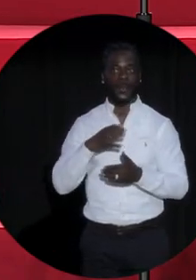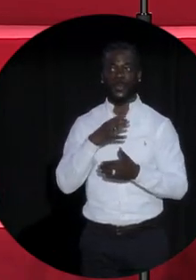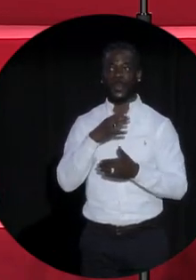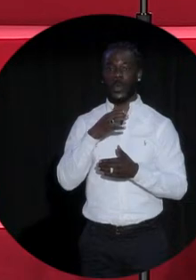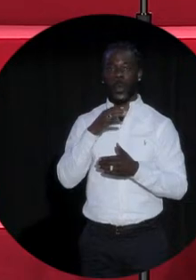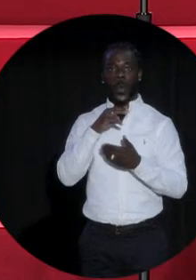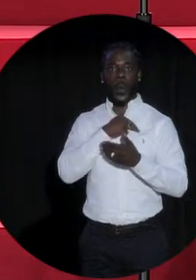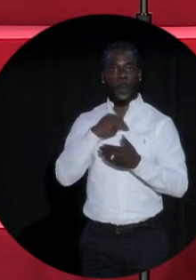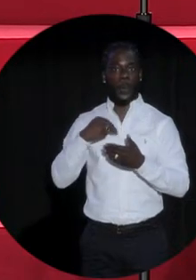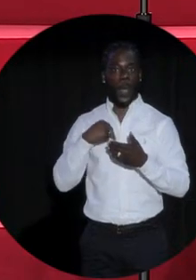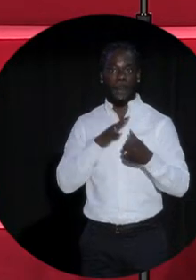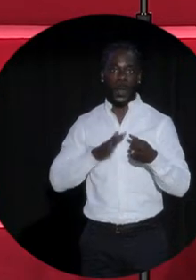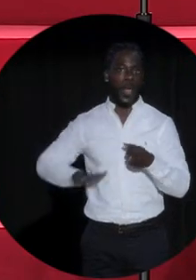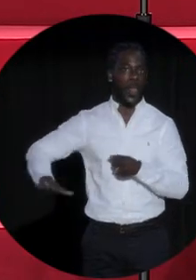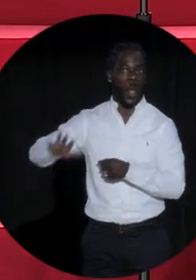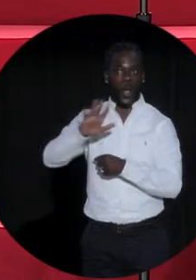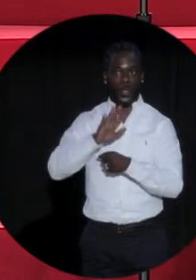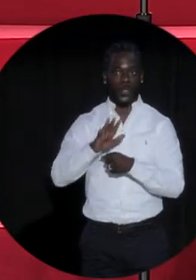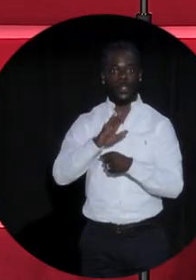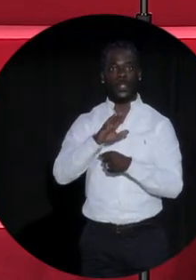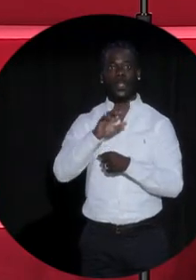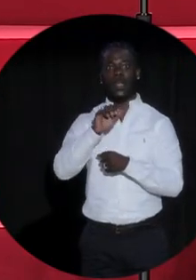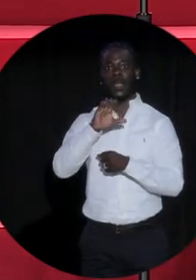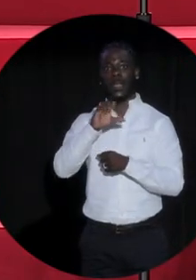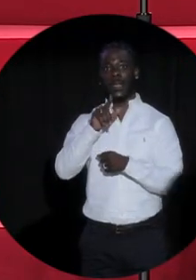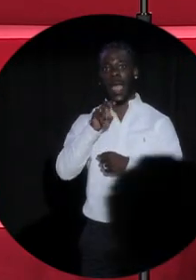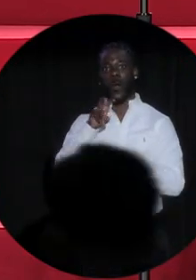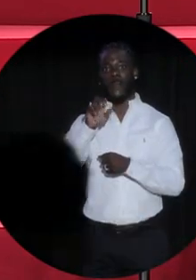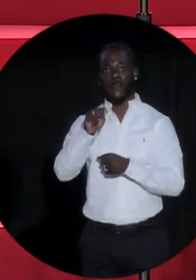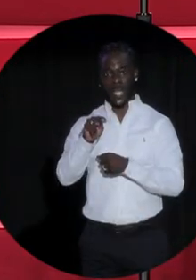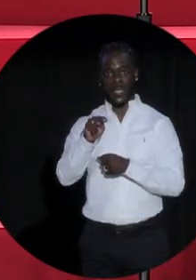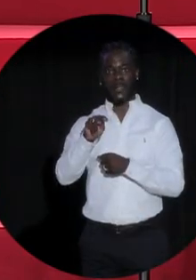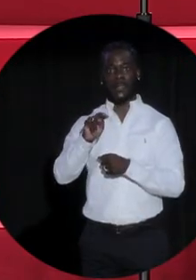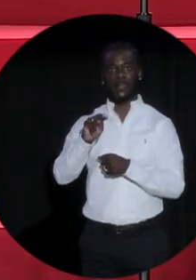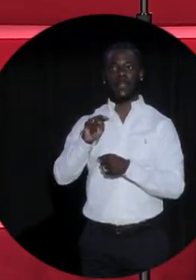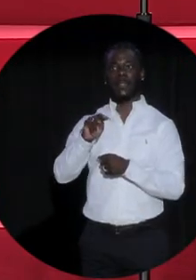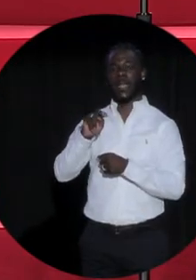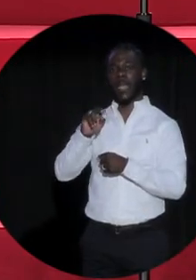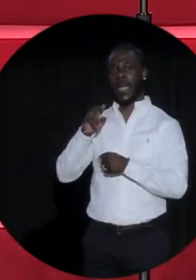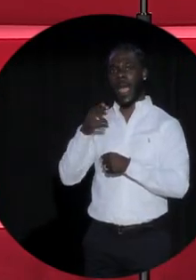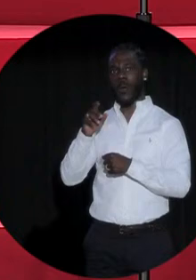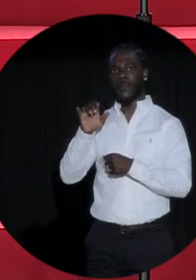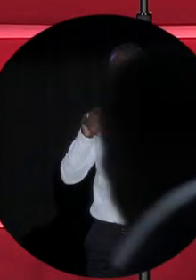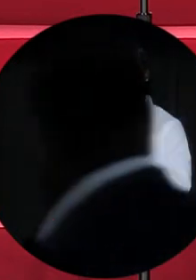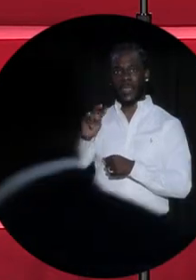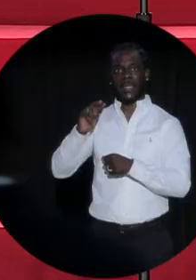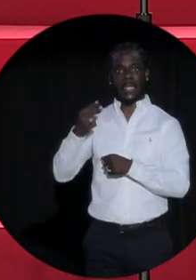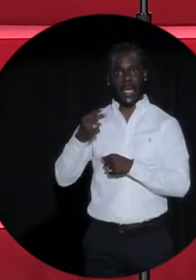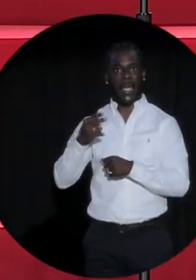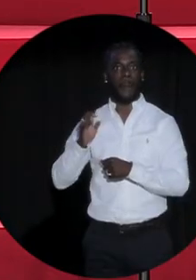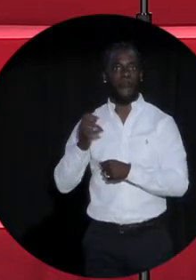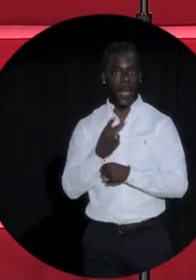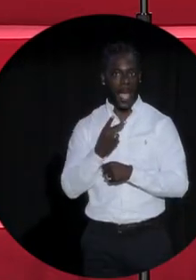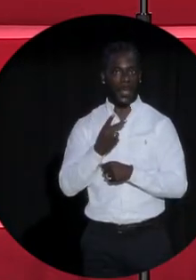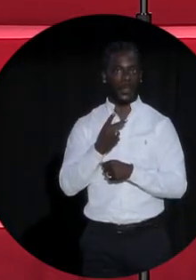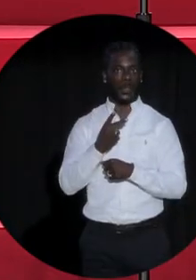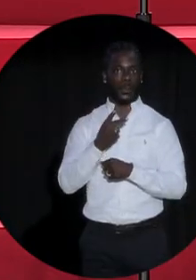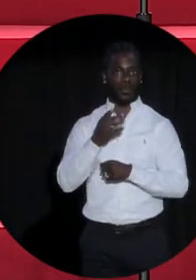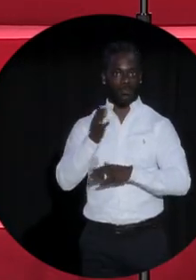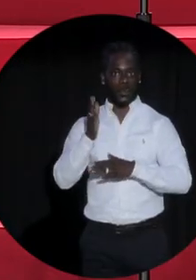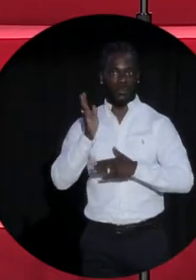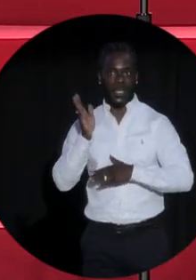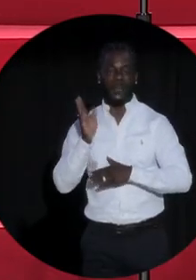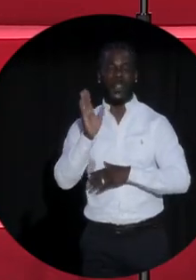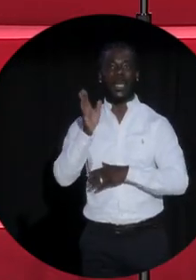large, the Honorable Calvin S. Hawkins II, back to the podium to deliver his inaugural